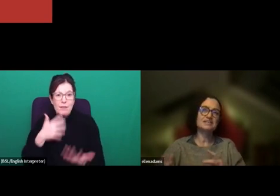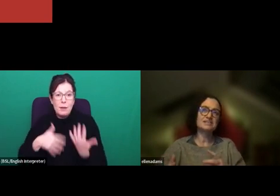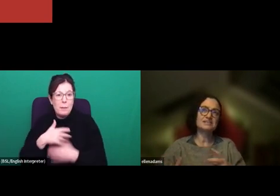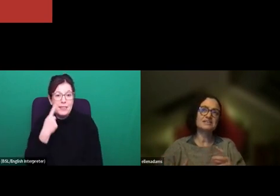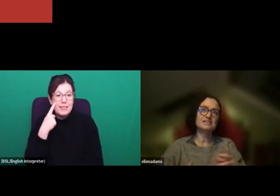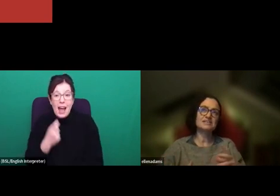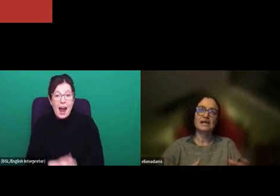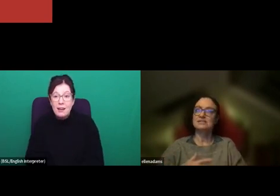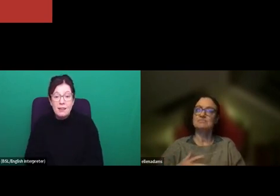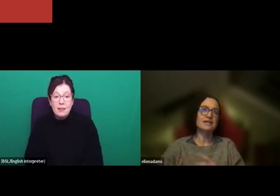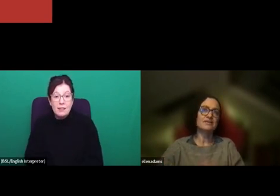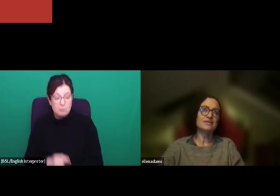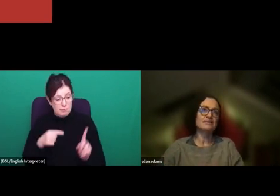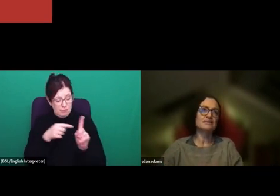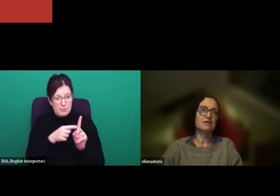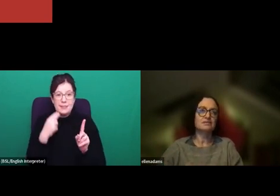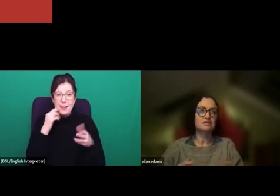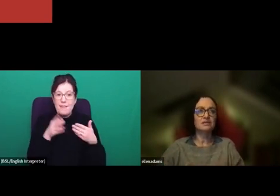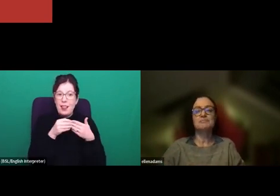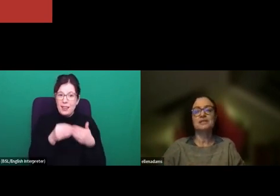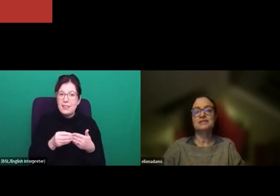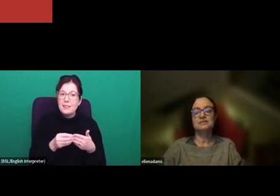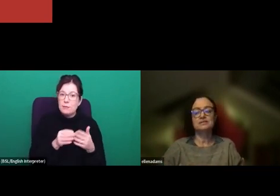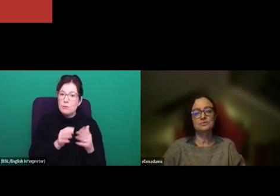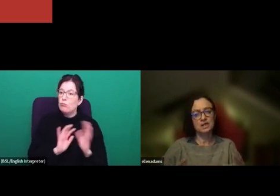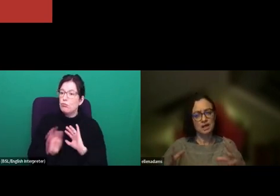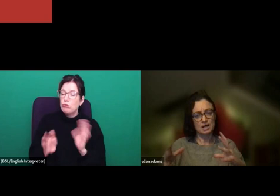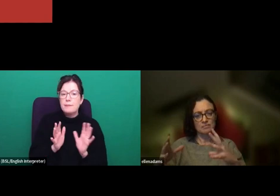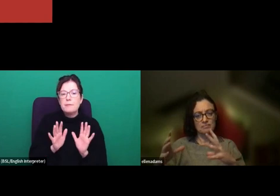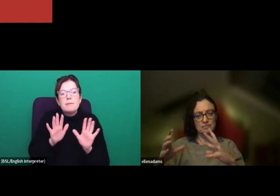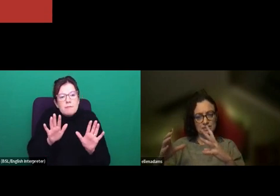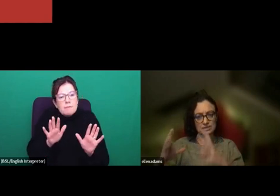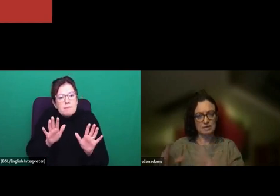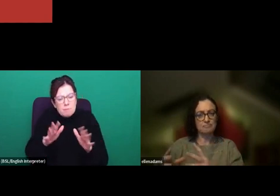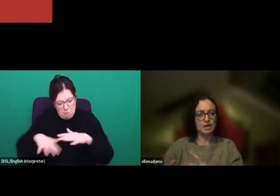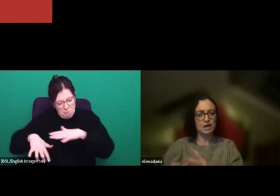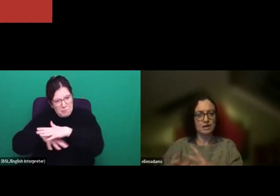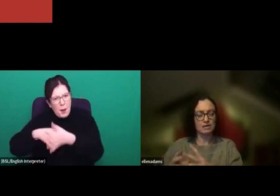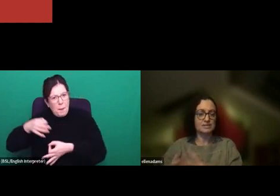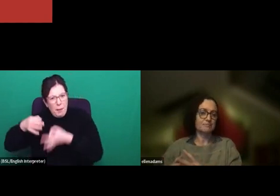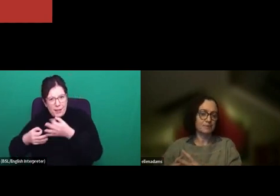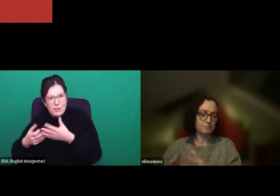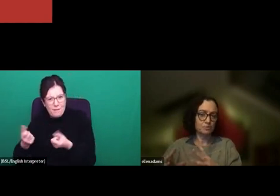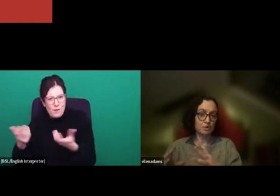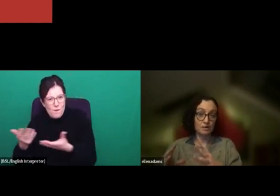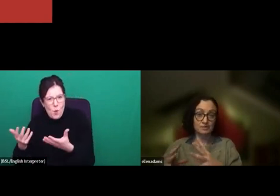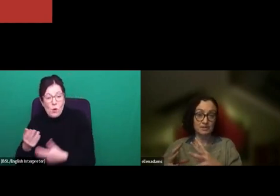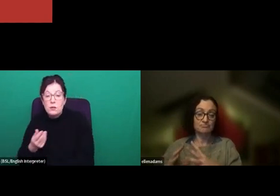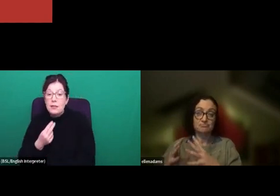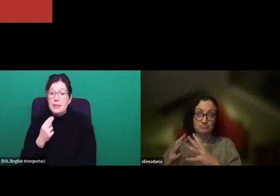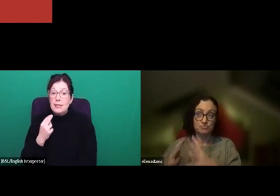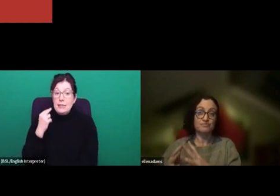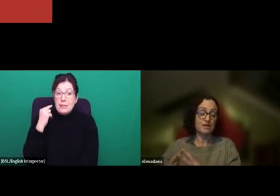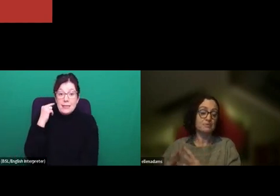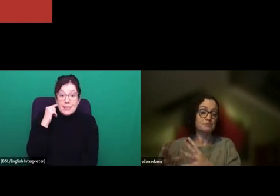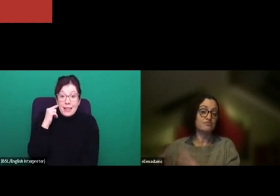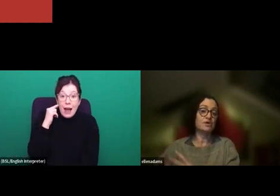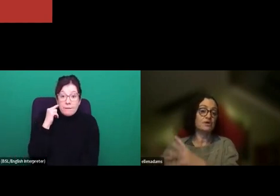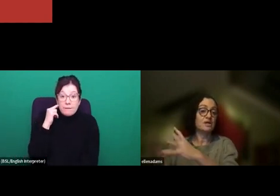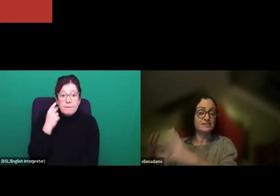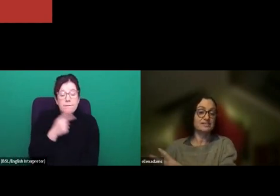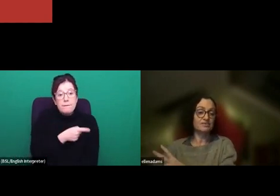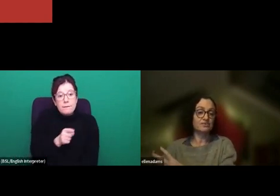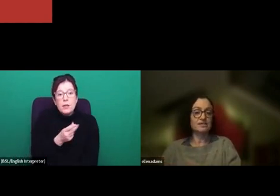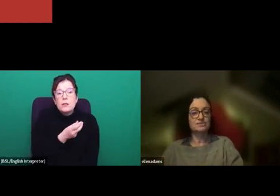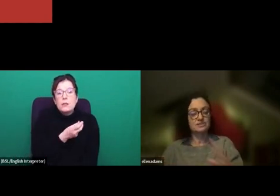Again, this is, as many things are, slightly political. Some deaf people would very much